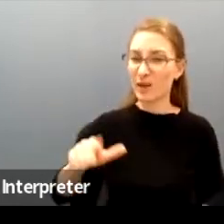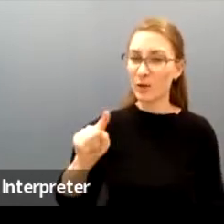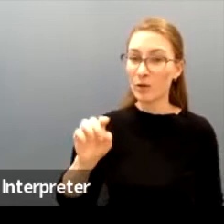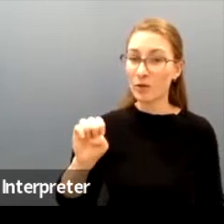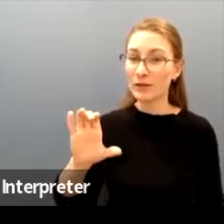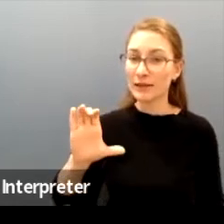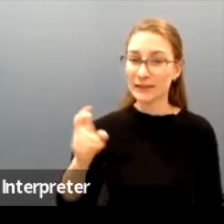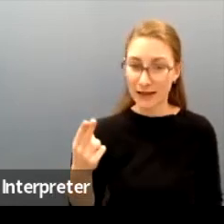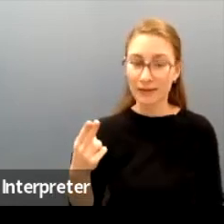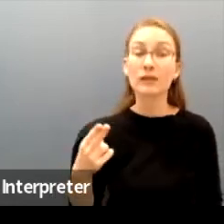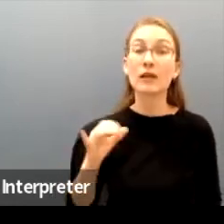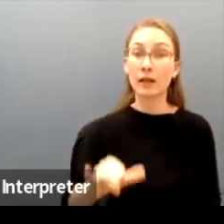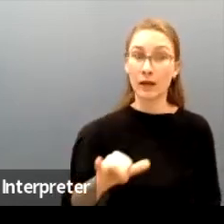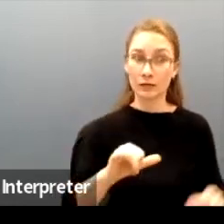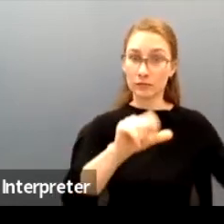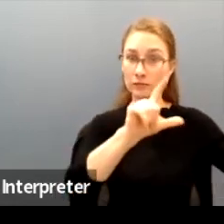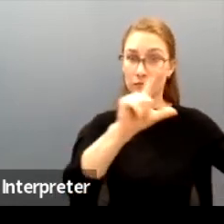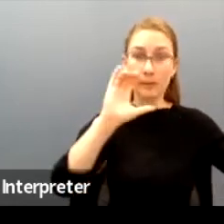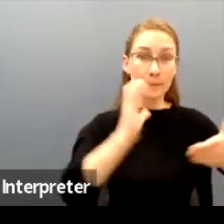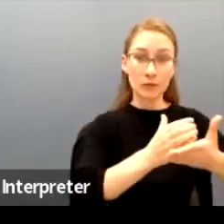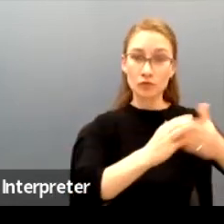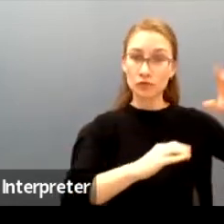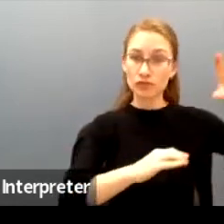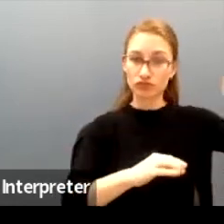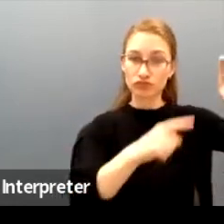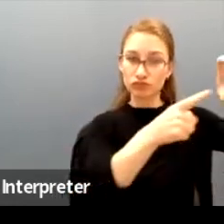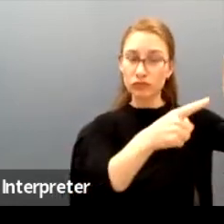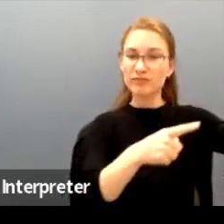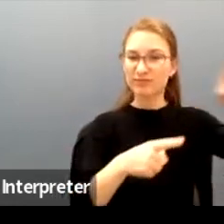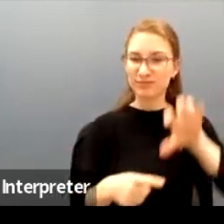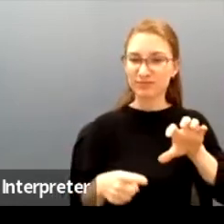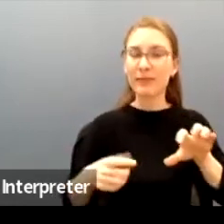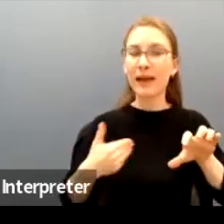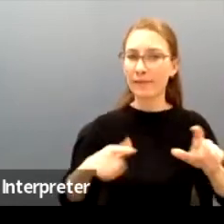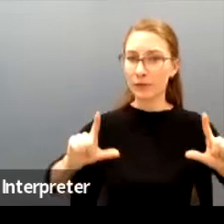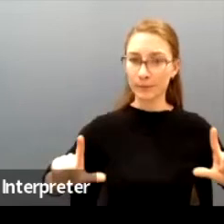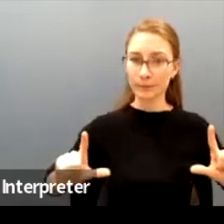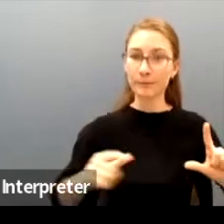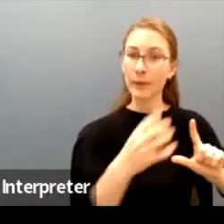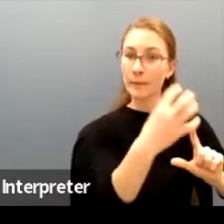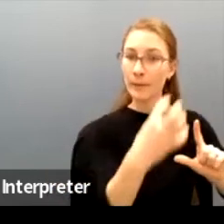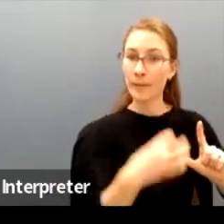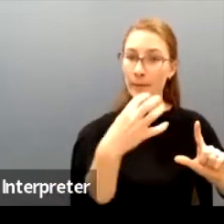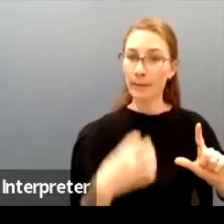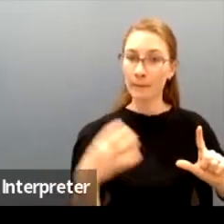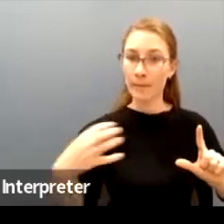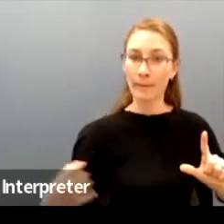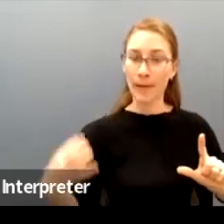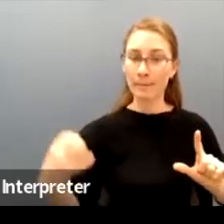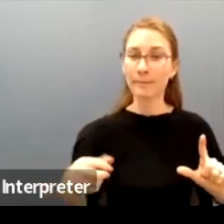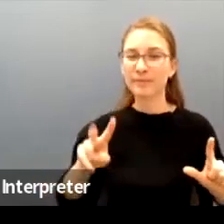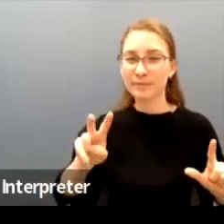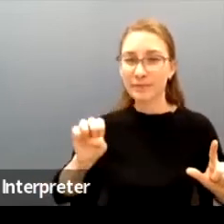system. It's the one in the top left corner that has these little pictures on it with Velcro strips